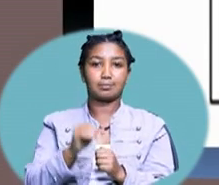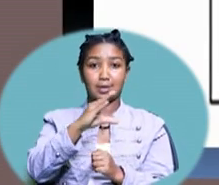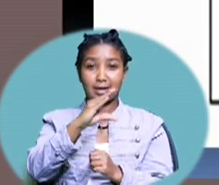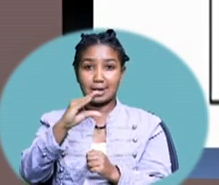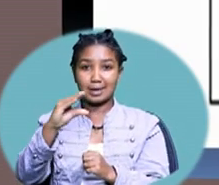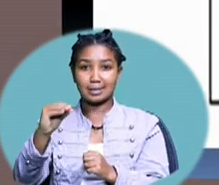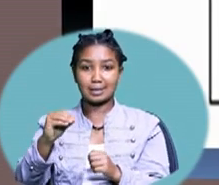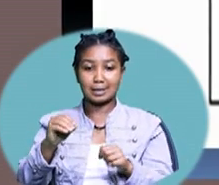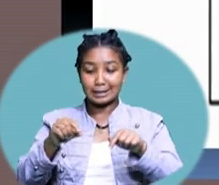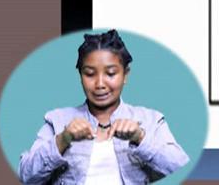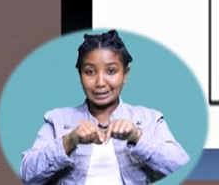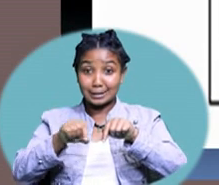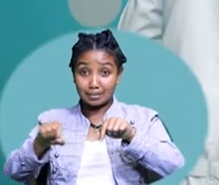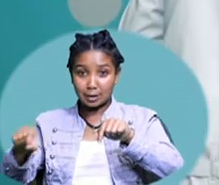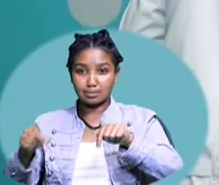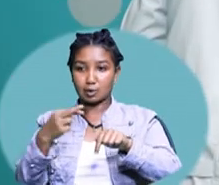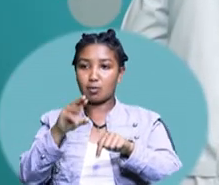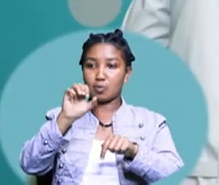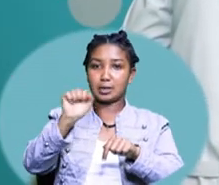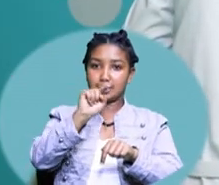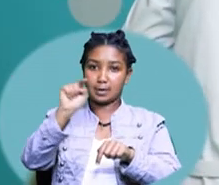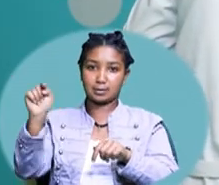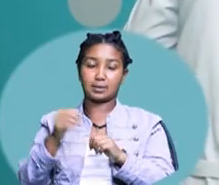and displacement.